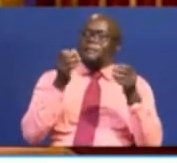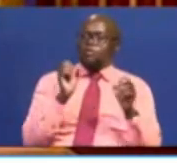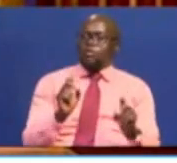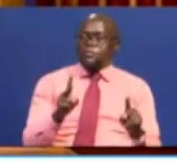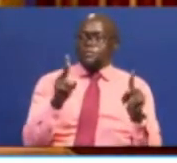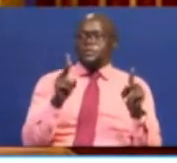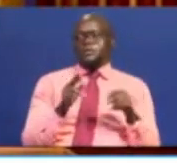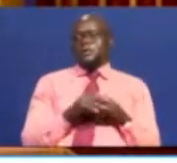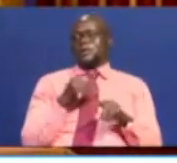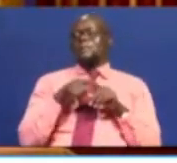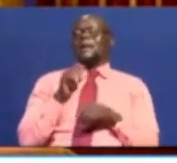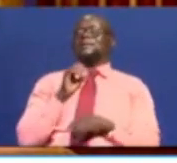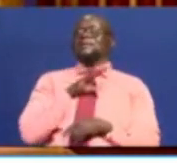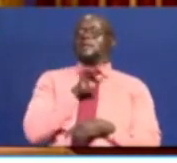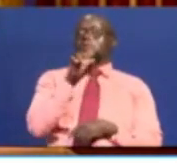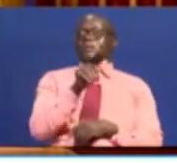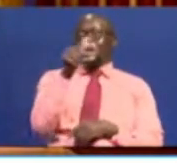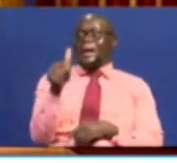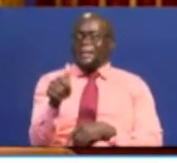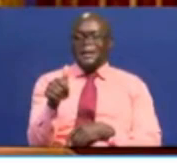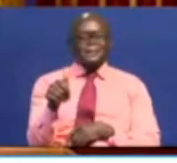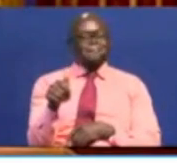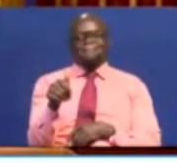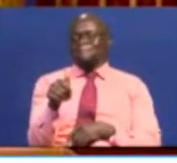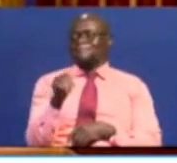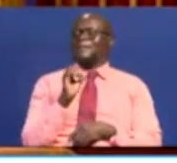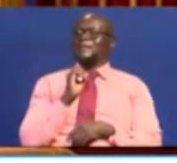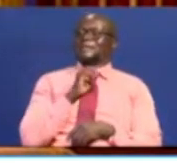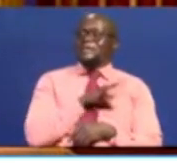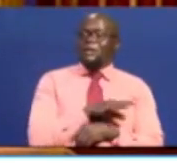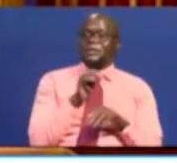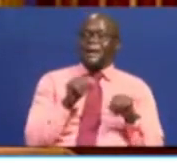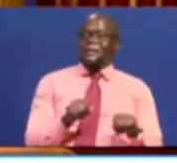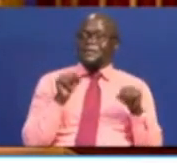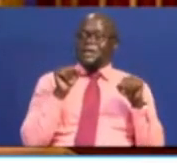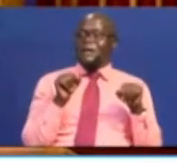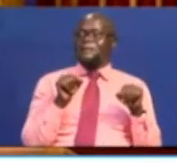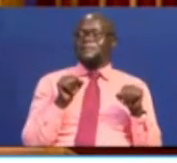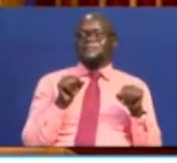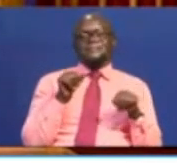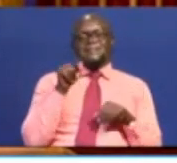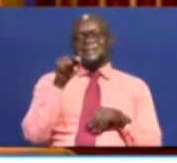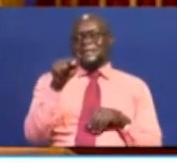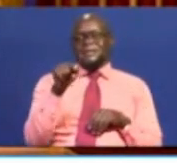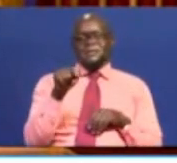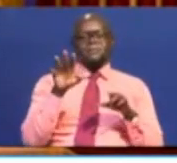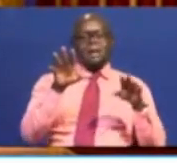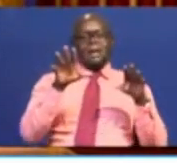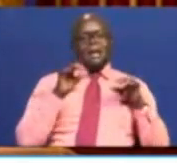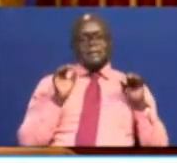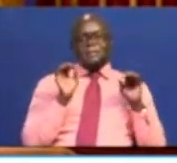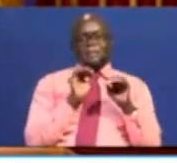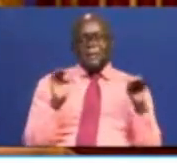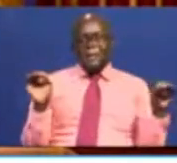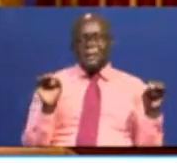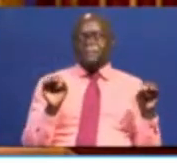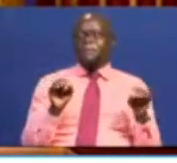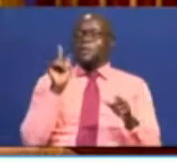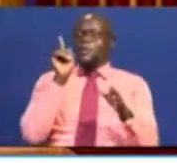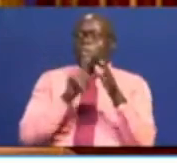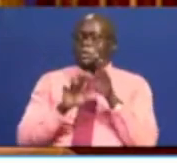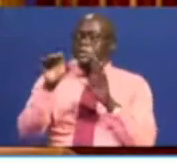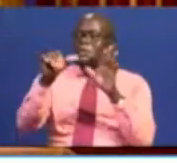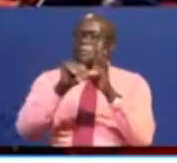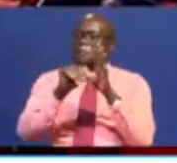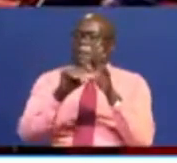opportunity. But shouting at each other across the aisle and shouting at the chair will not be entertained. Gloria, what is your